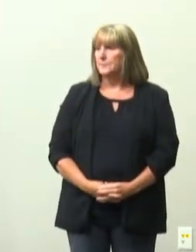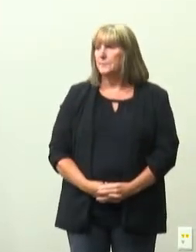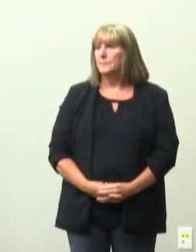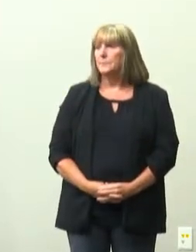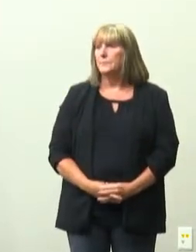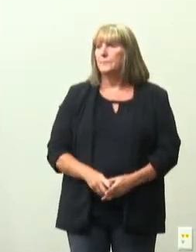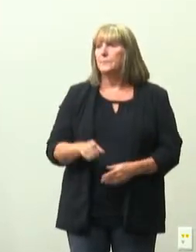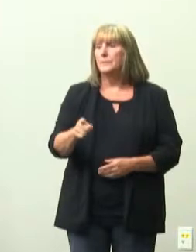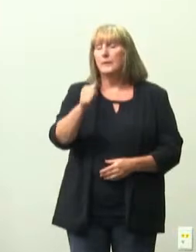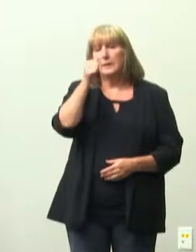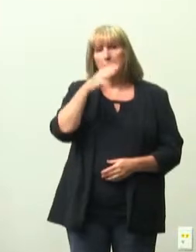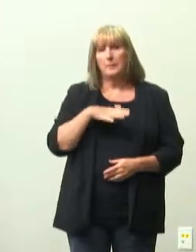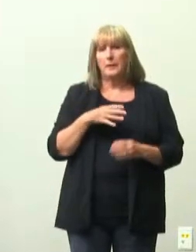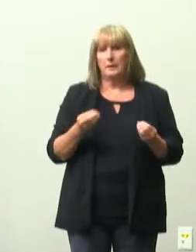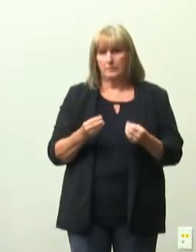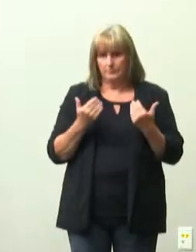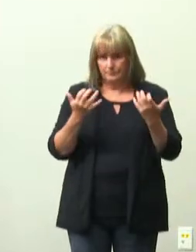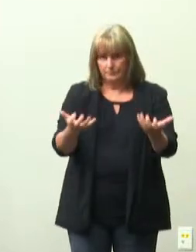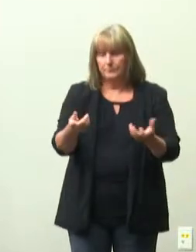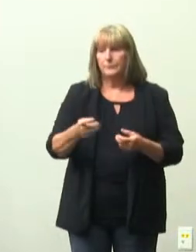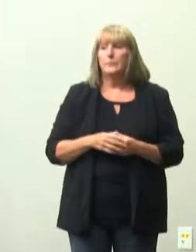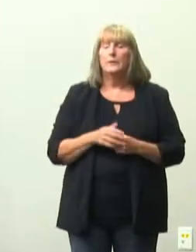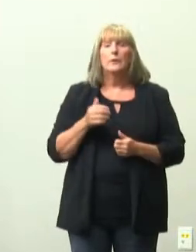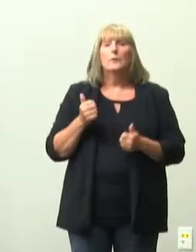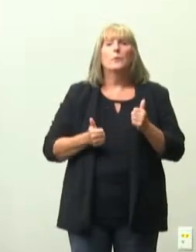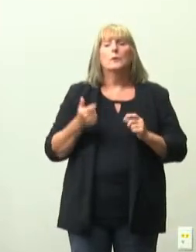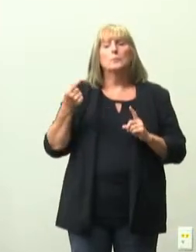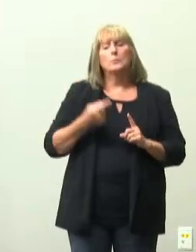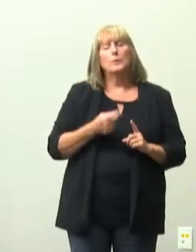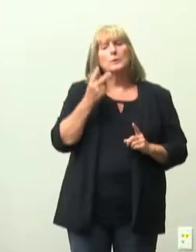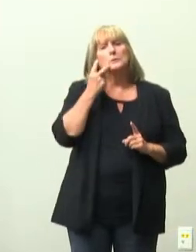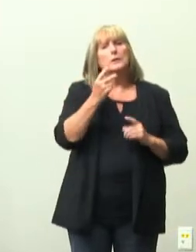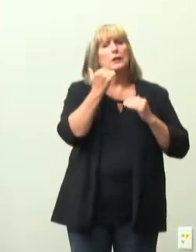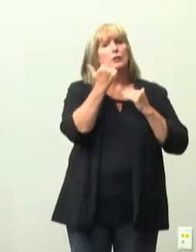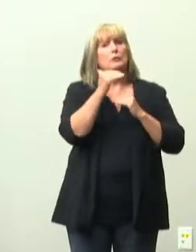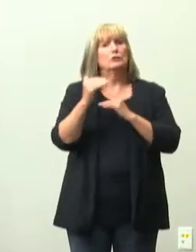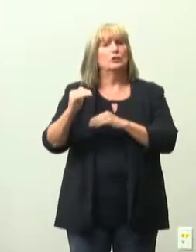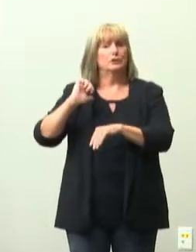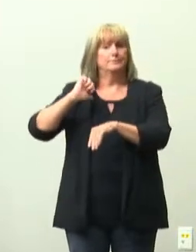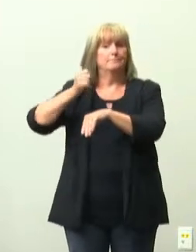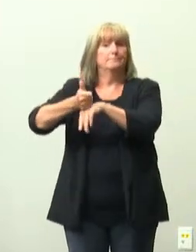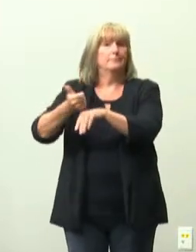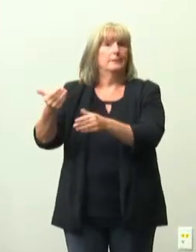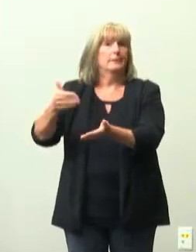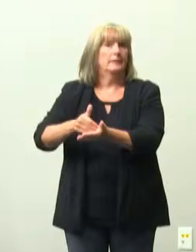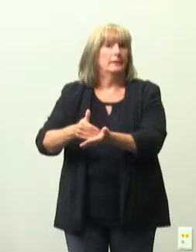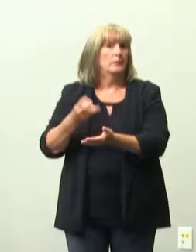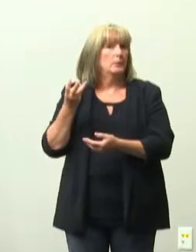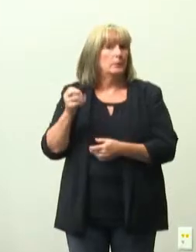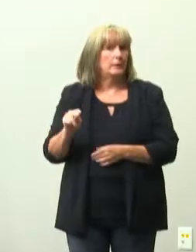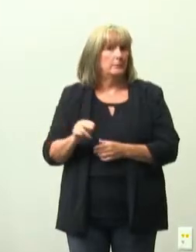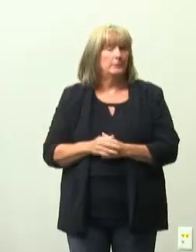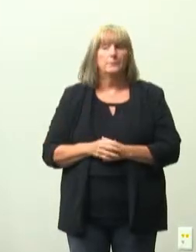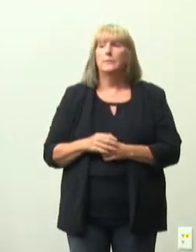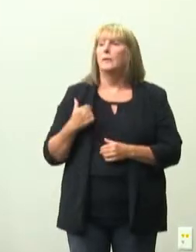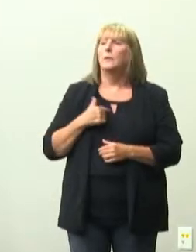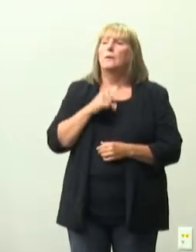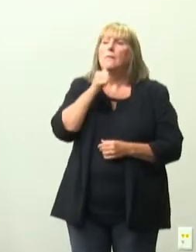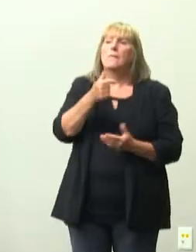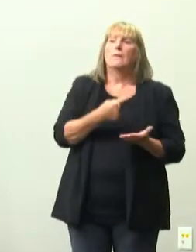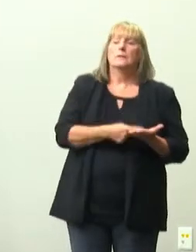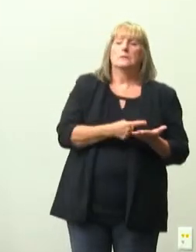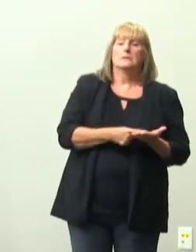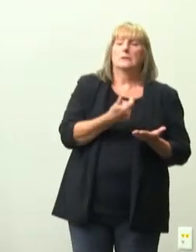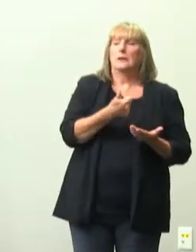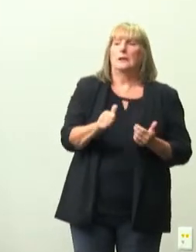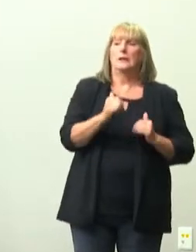I have a question. At what point can we see restrictions come back, and is that being discussed at this point? We're not